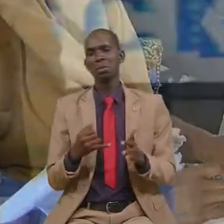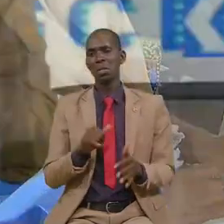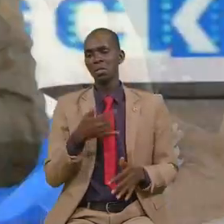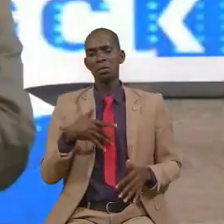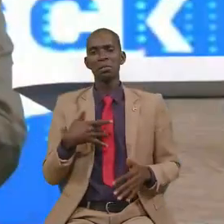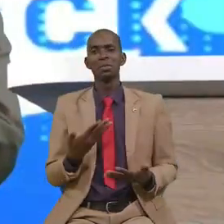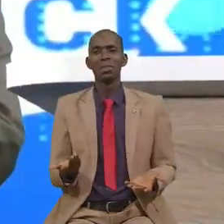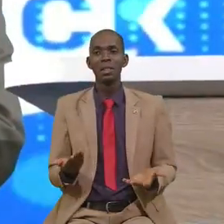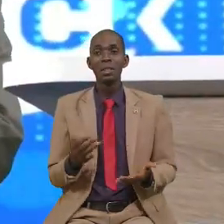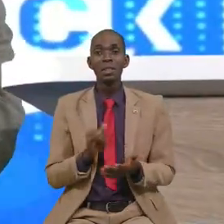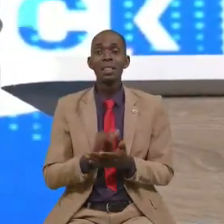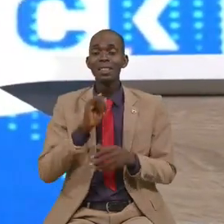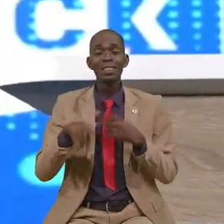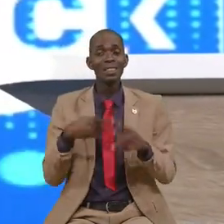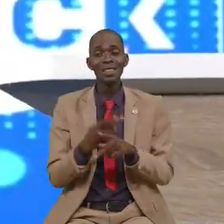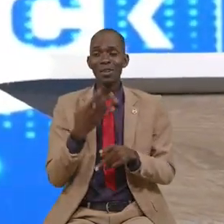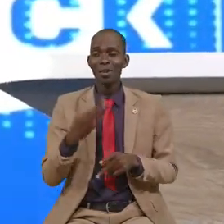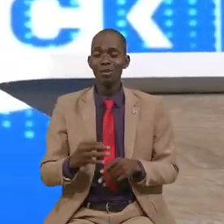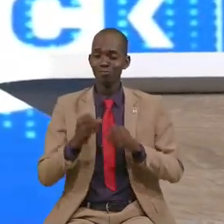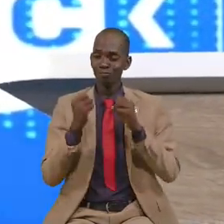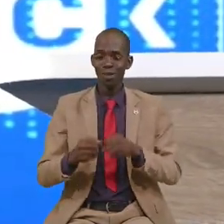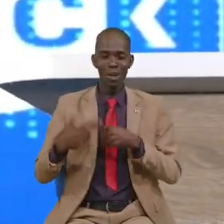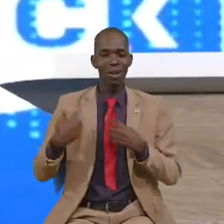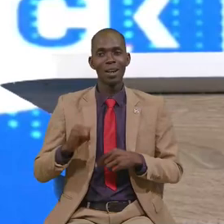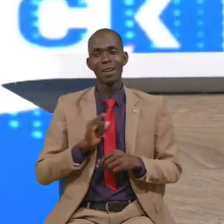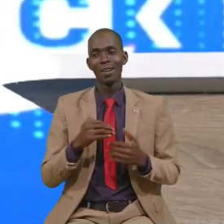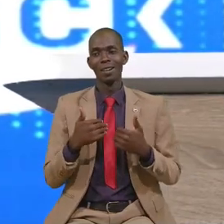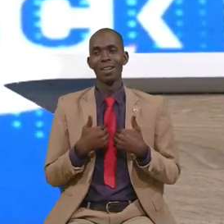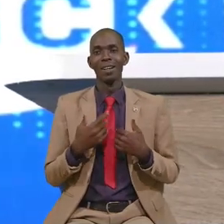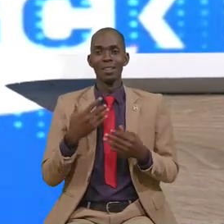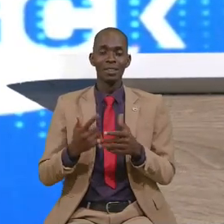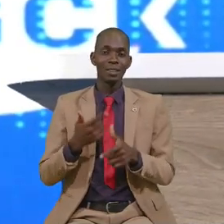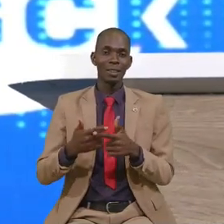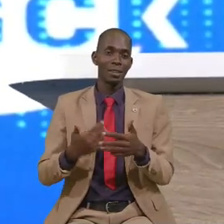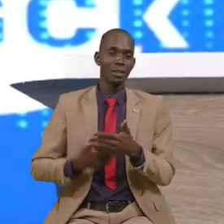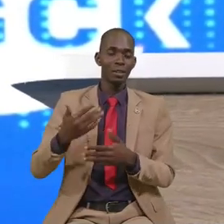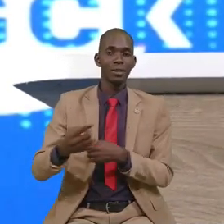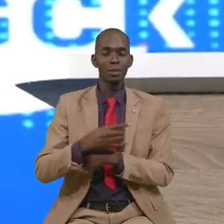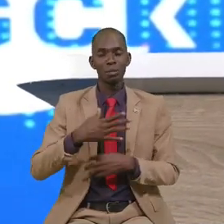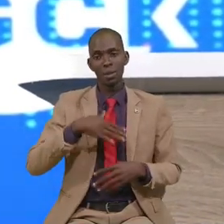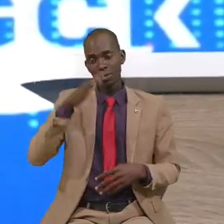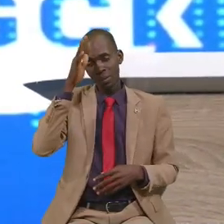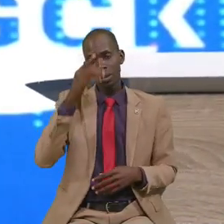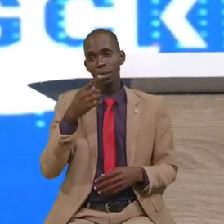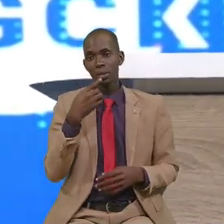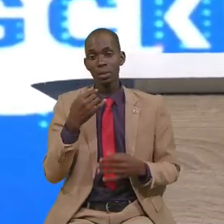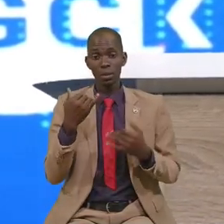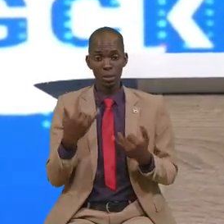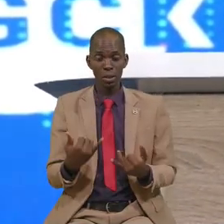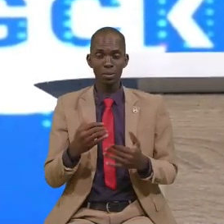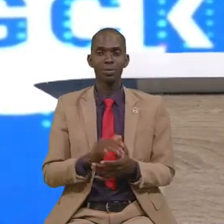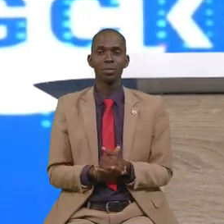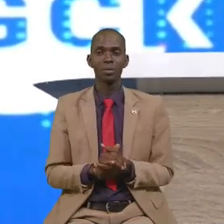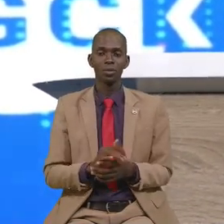the kind of heart I had. So the following day, my father said, "Now, go